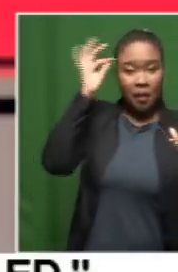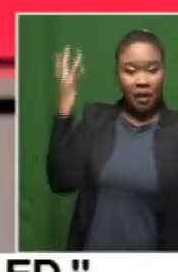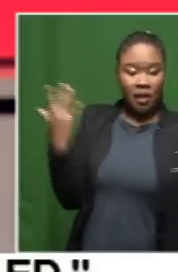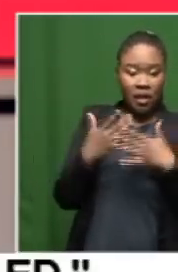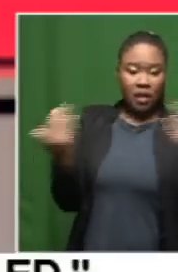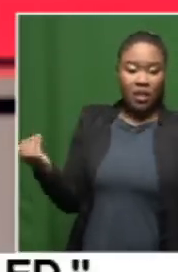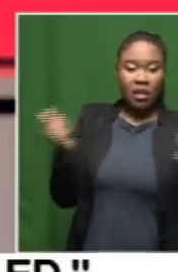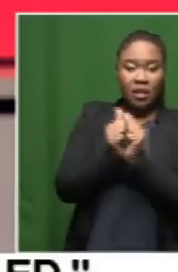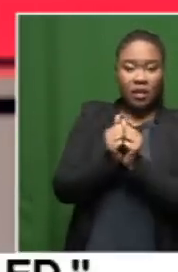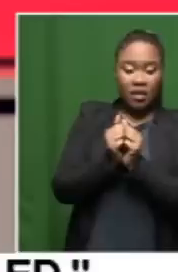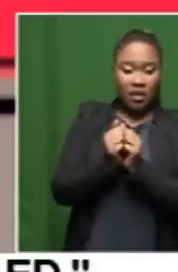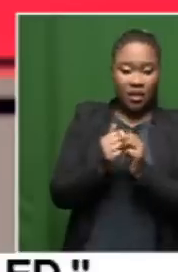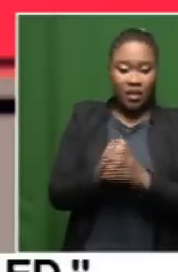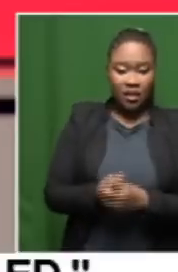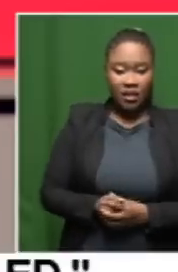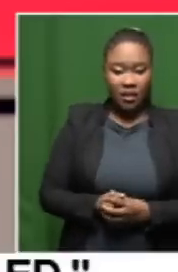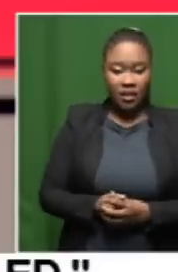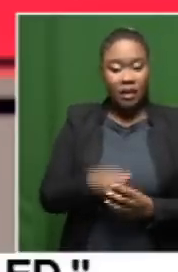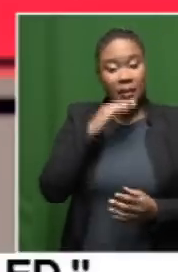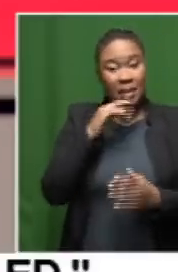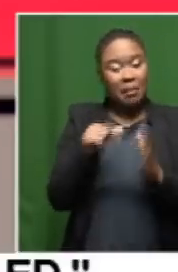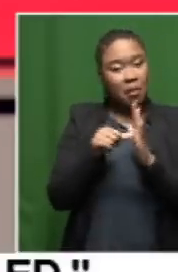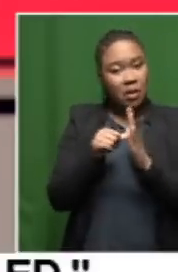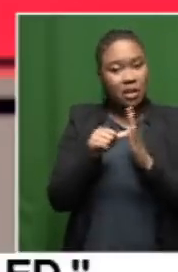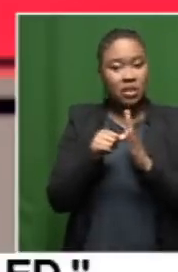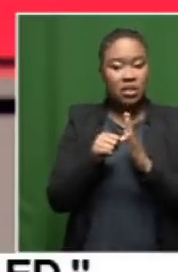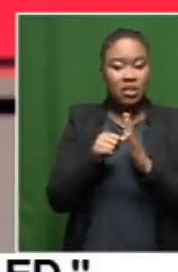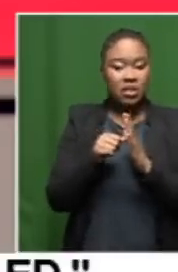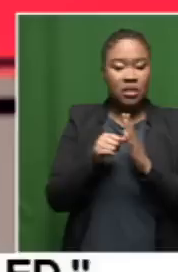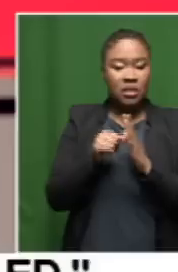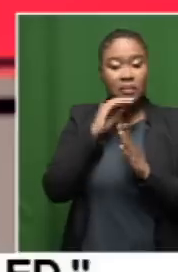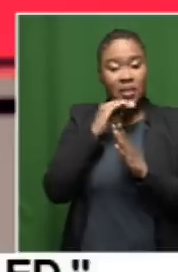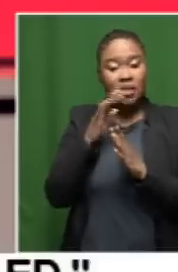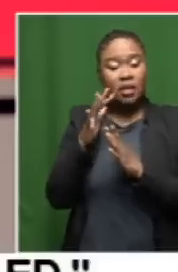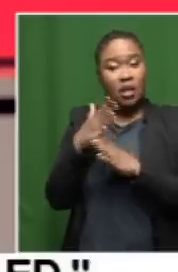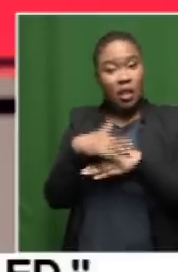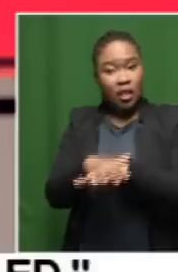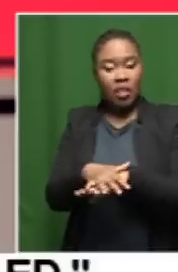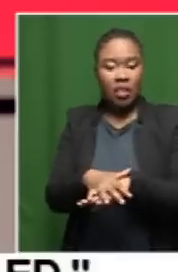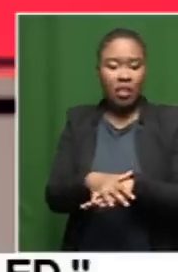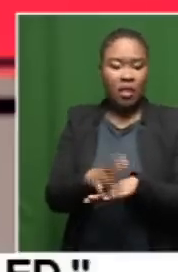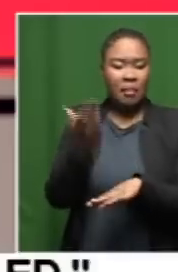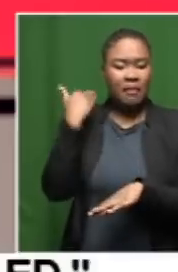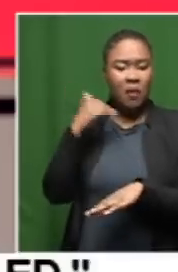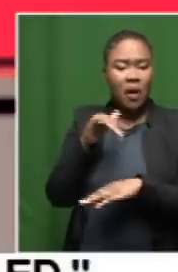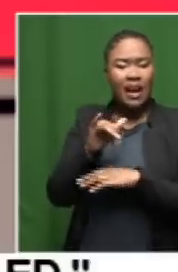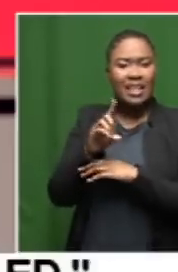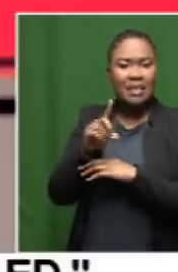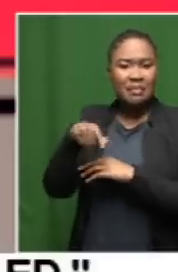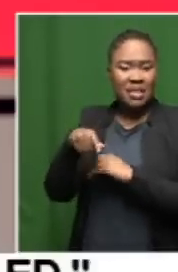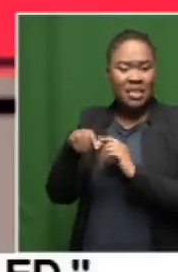to reconnect the two, integrate both the plannings, not in the manner that, for instance, we have seen IDPs in